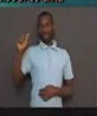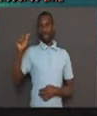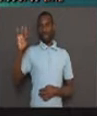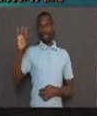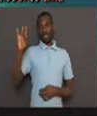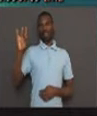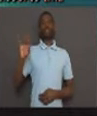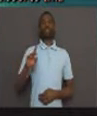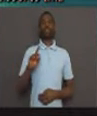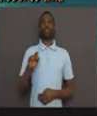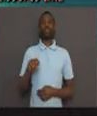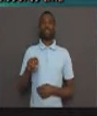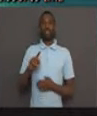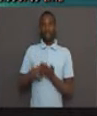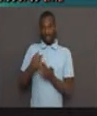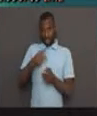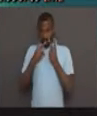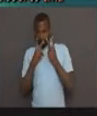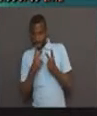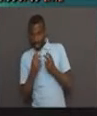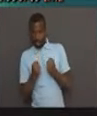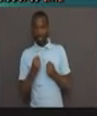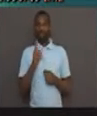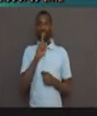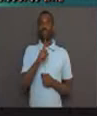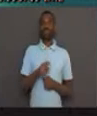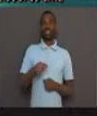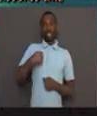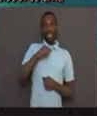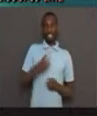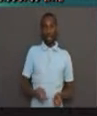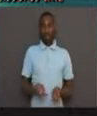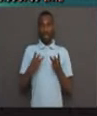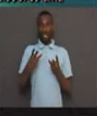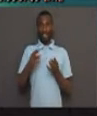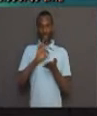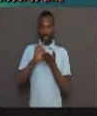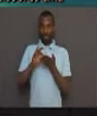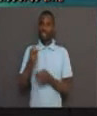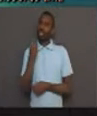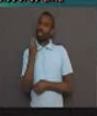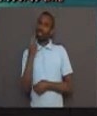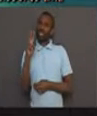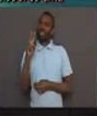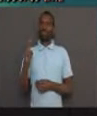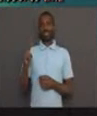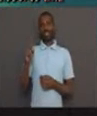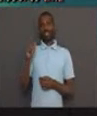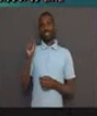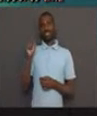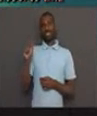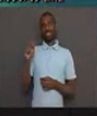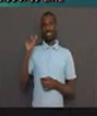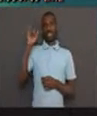0.0989374. We can see that our mass number 12 does not equal